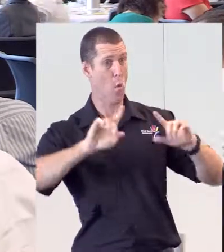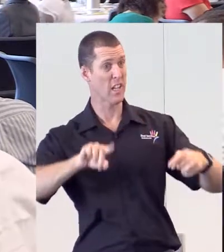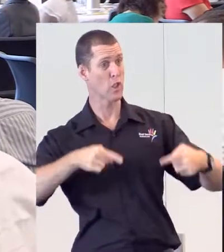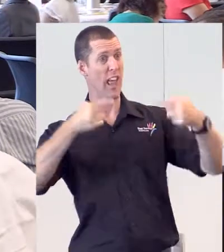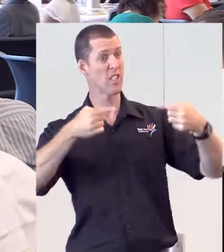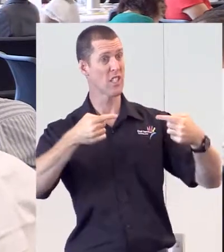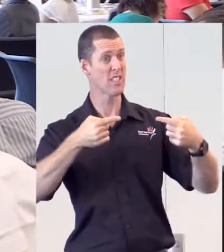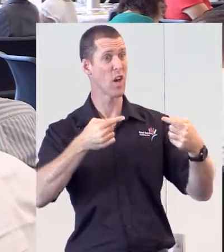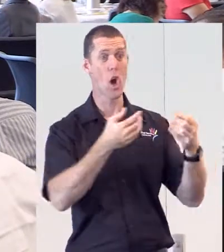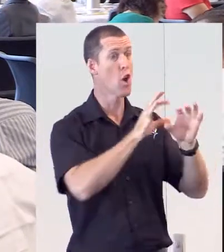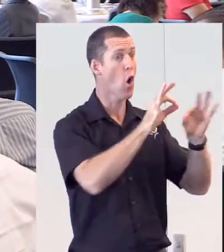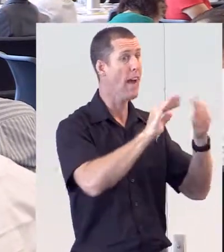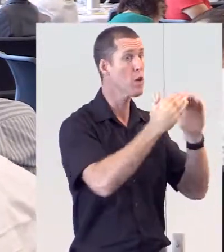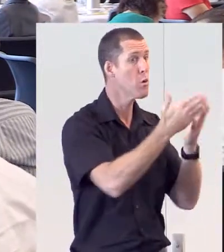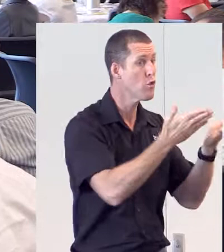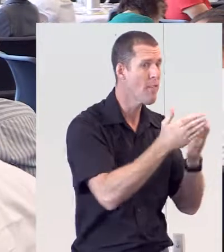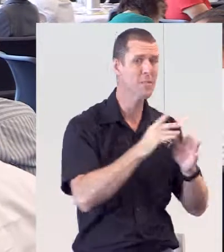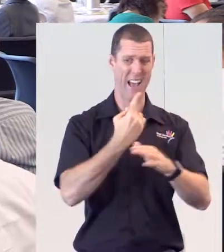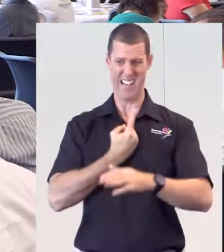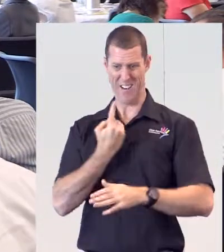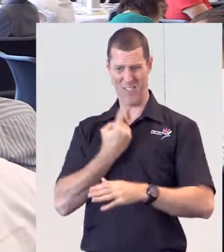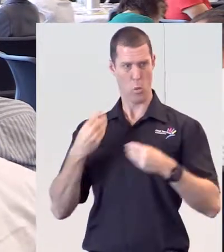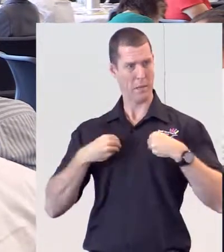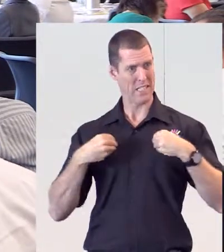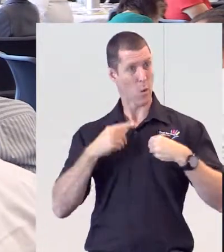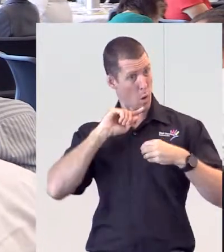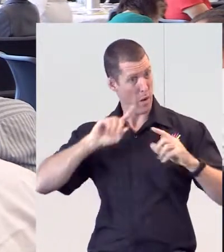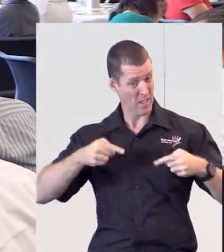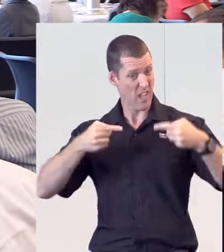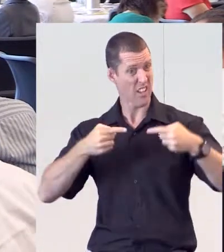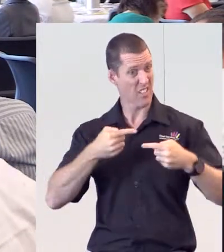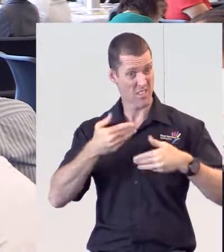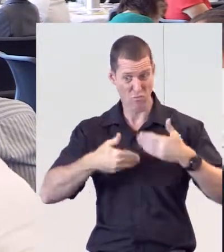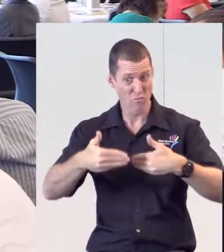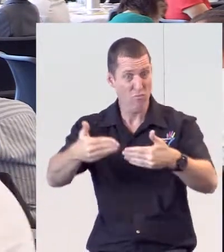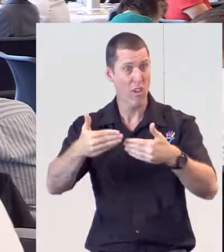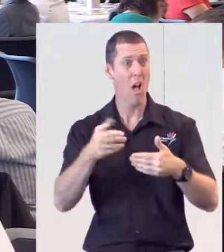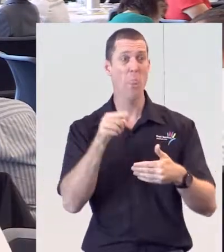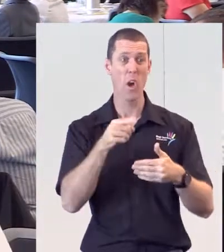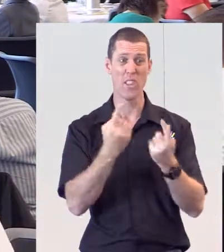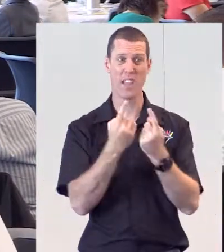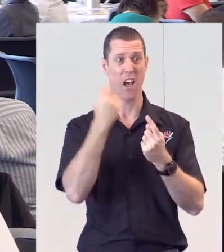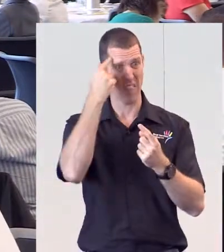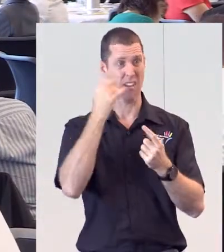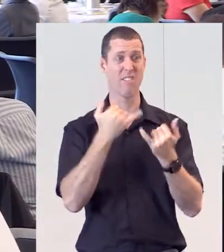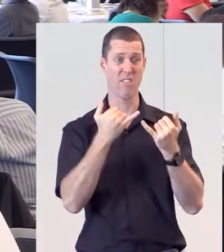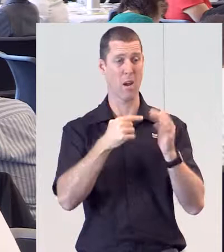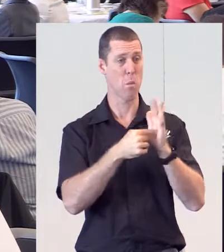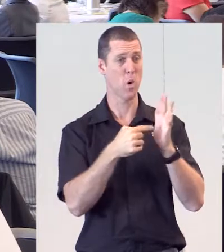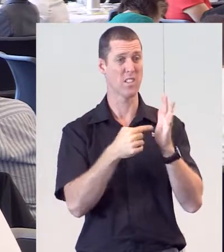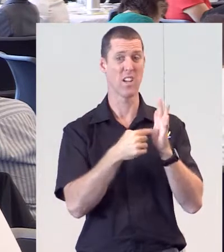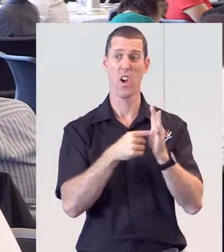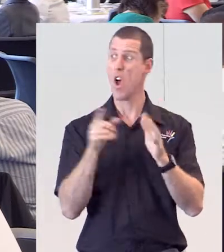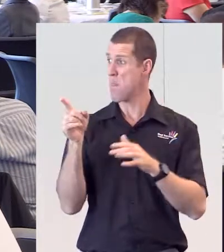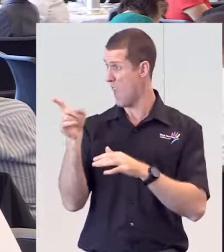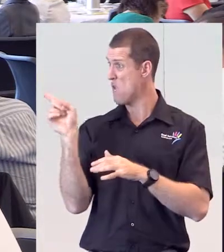not a community service, but as an individual business, because they're the challenges that I believe that are going to really confront us. And I think the work that the guys have done